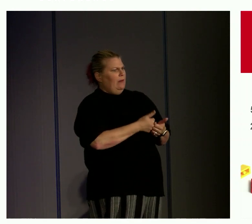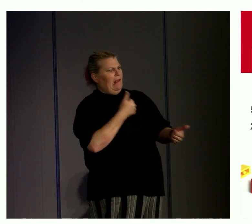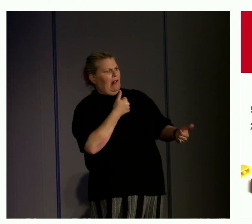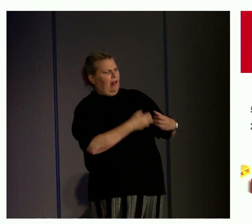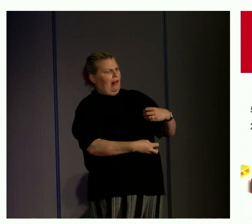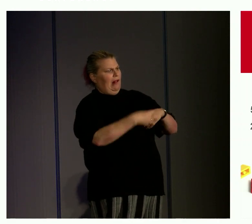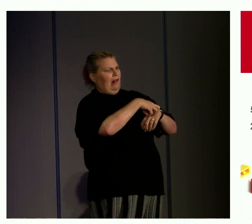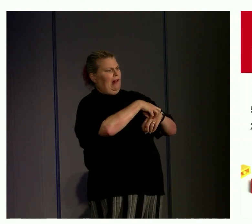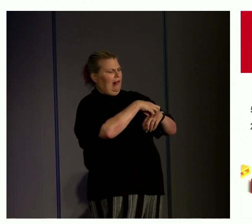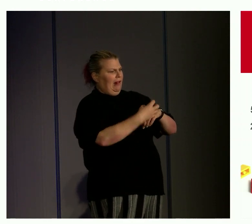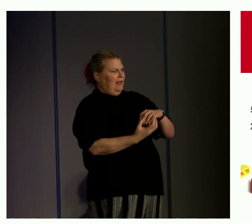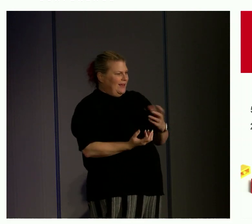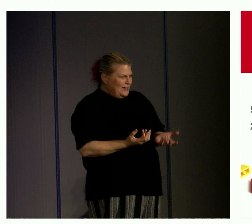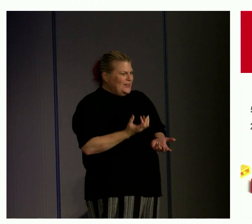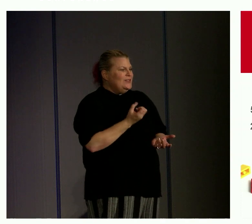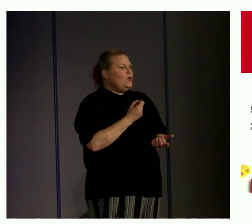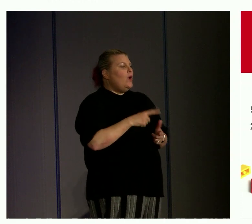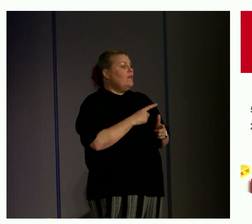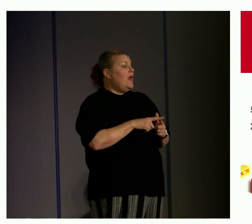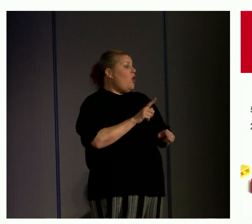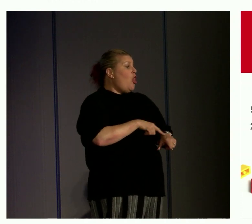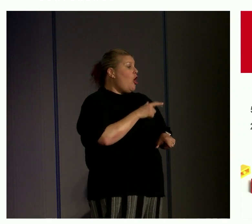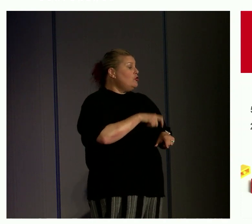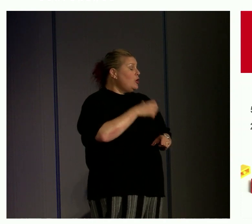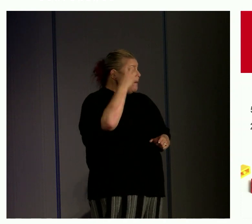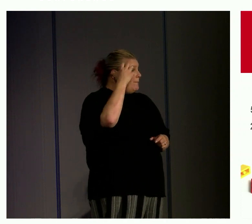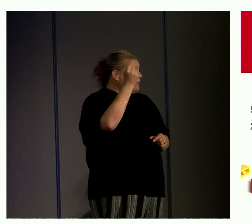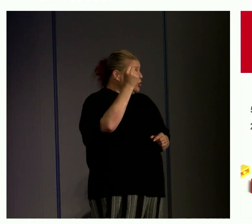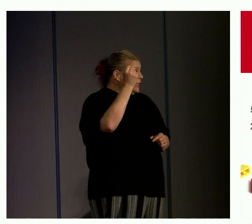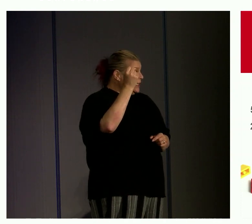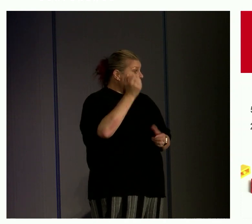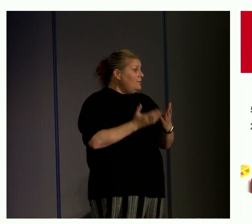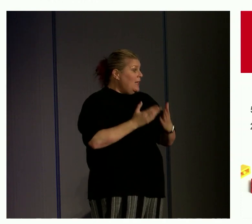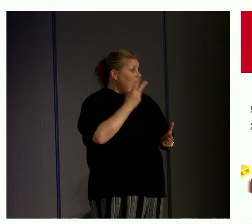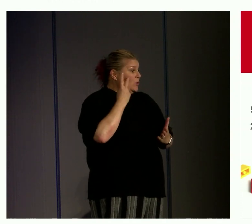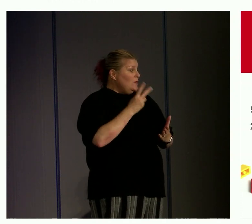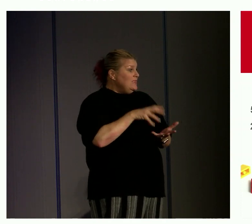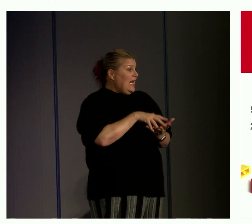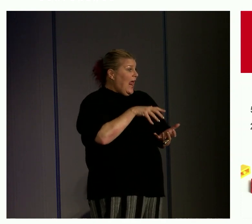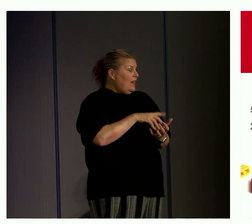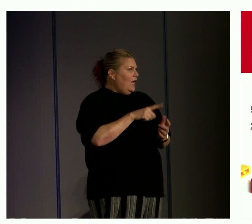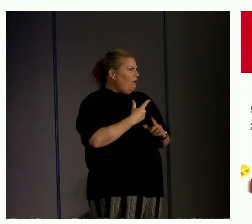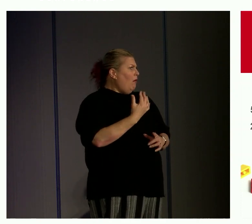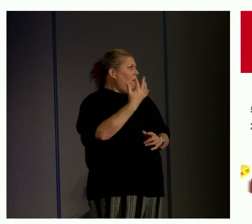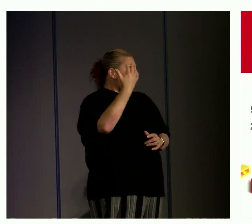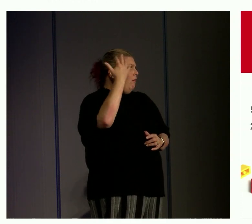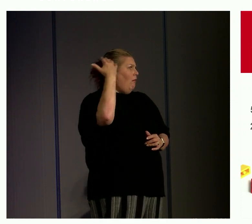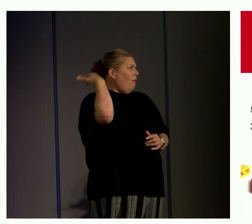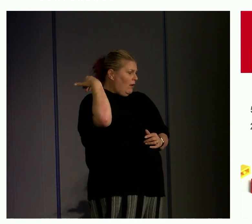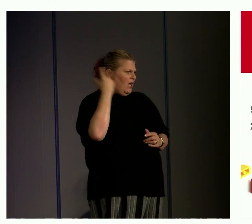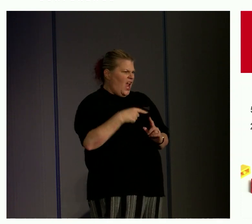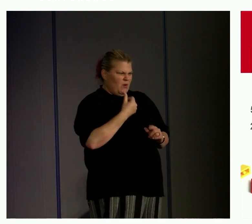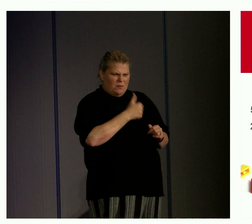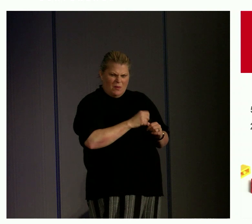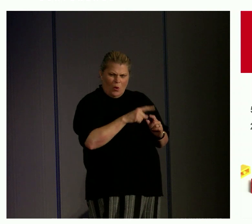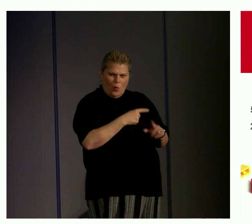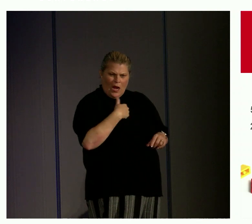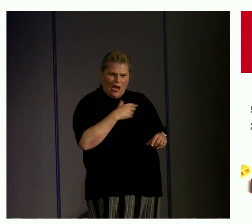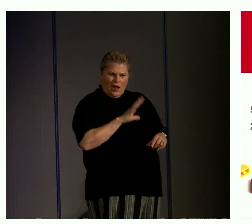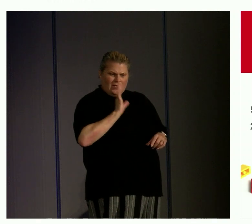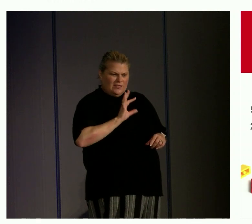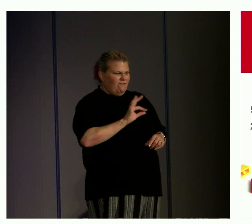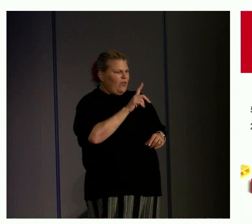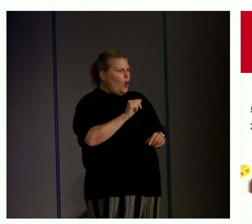others. Then your long-term memory, you may have seen an alligator when you were, I remember when I was in Florida